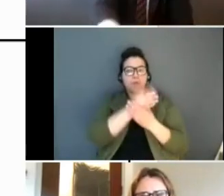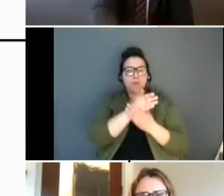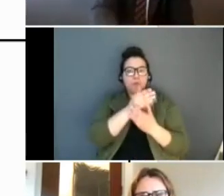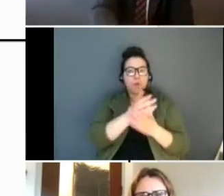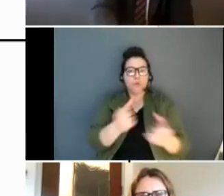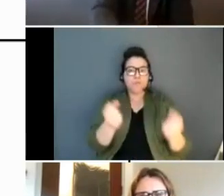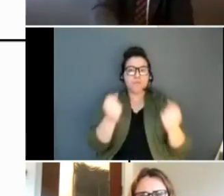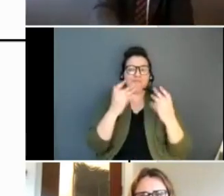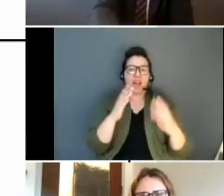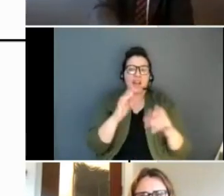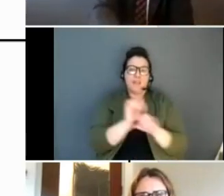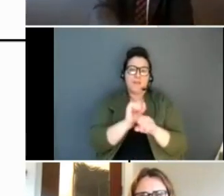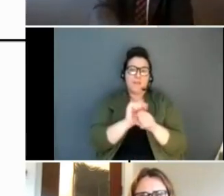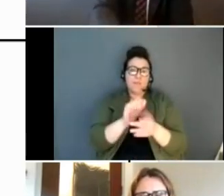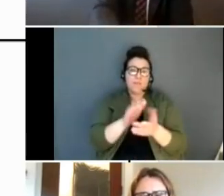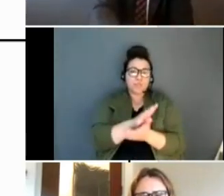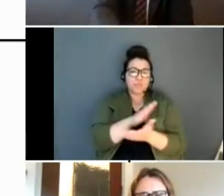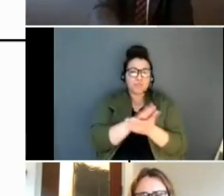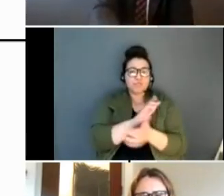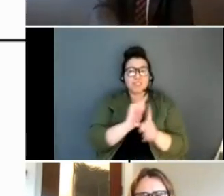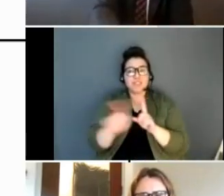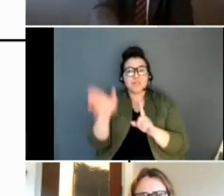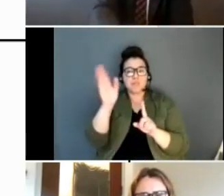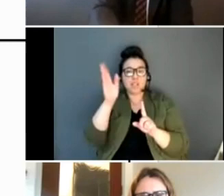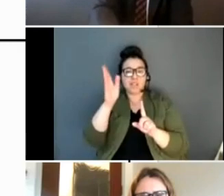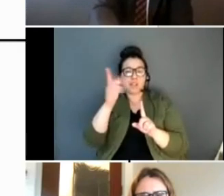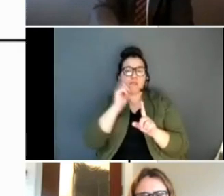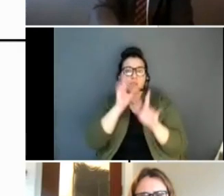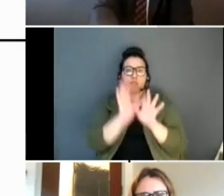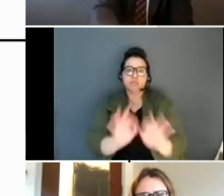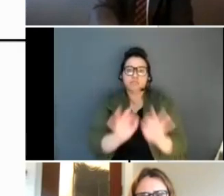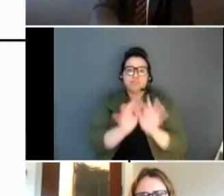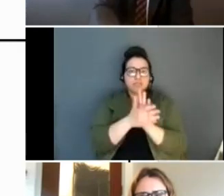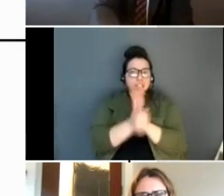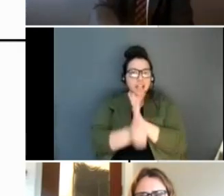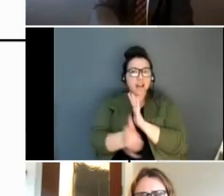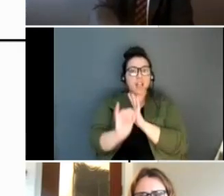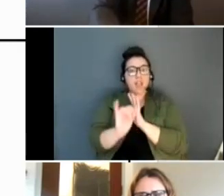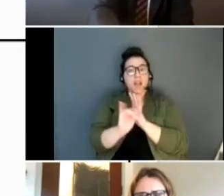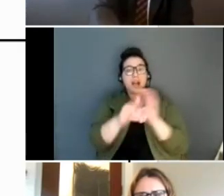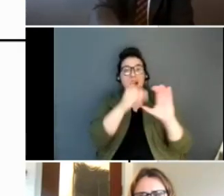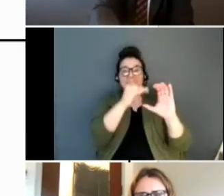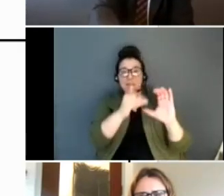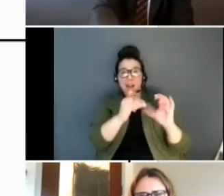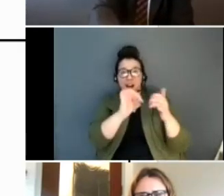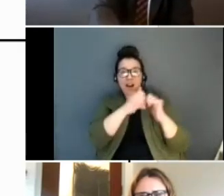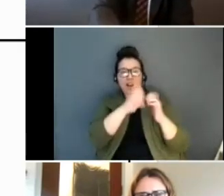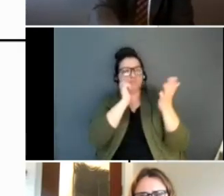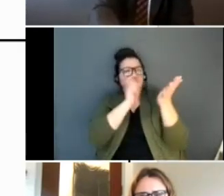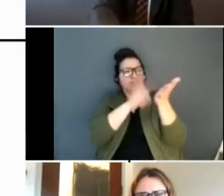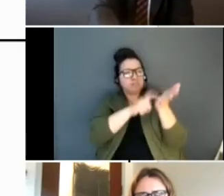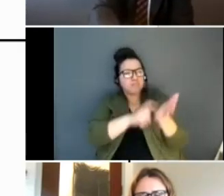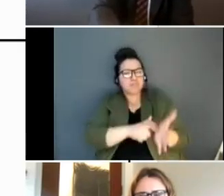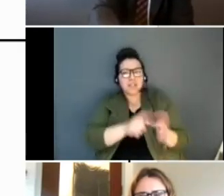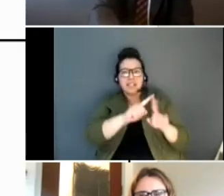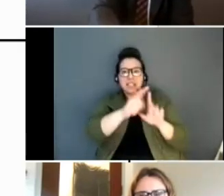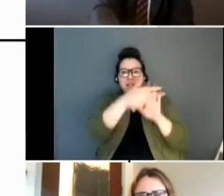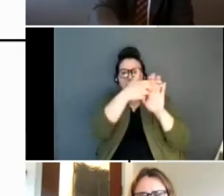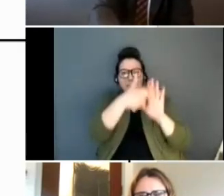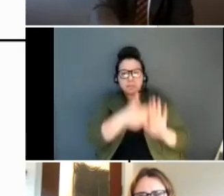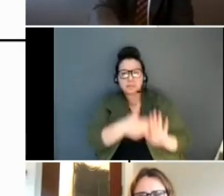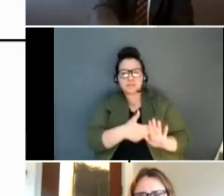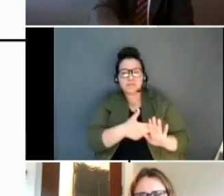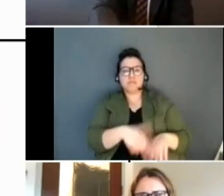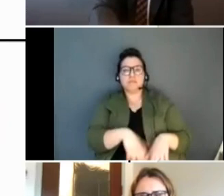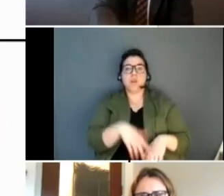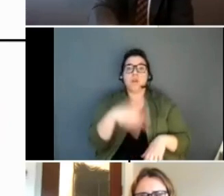presentation on some critical skills like identifying the parts of an email, why you need to capitalize